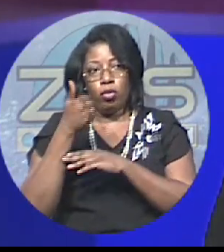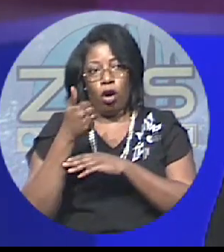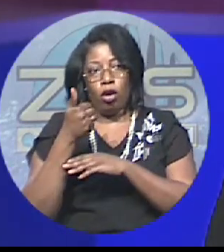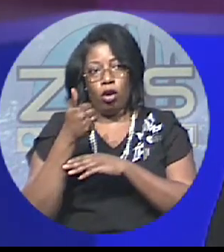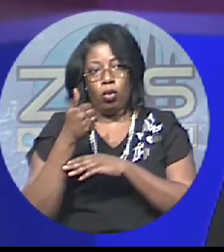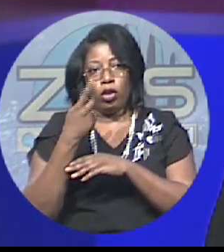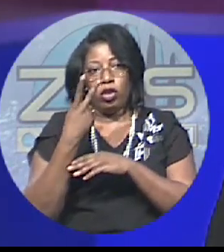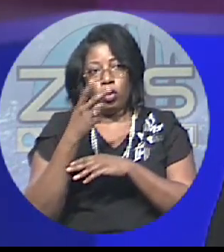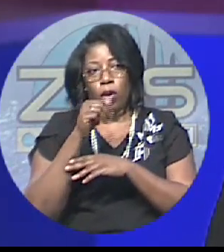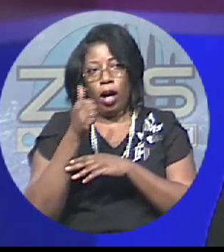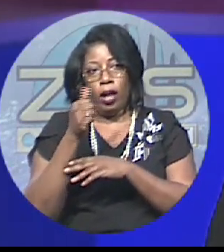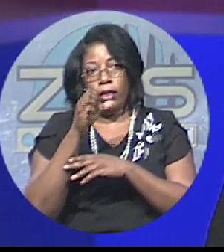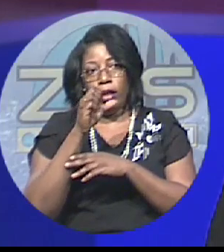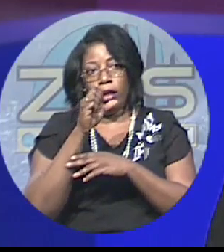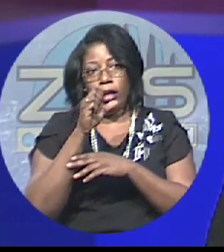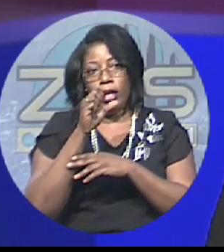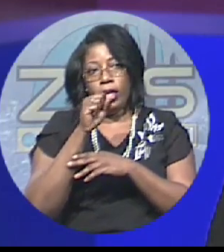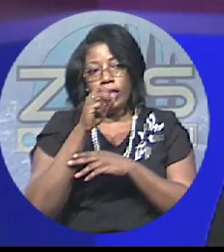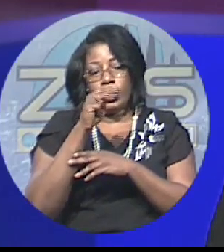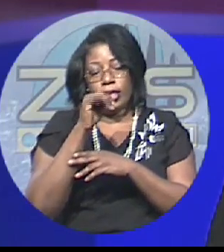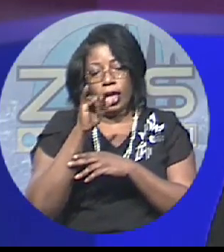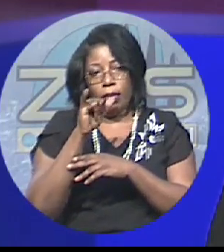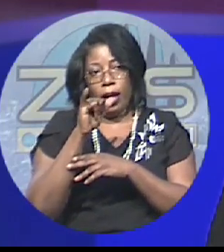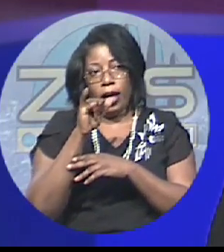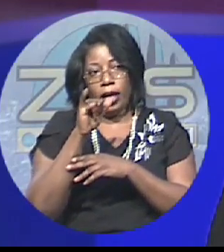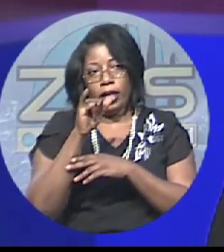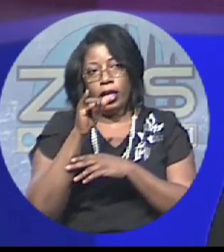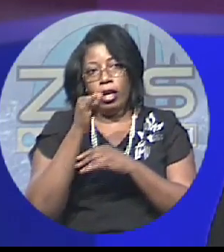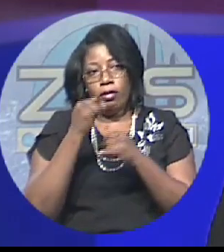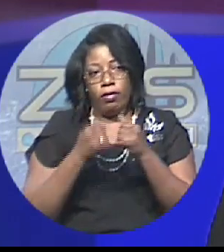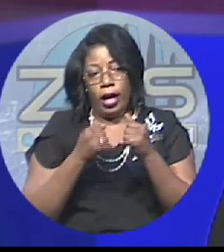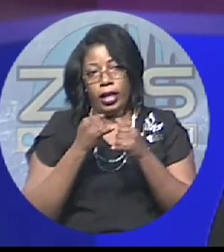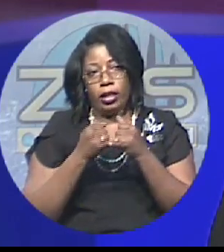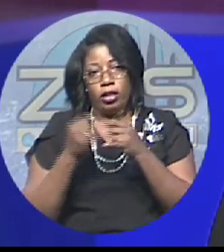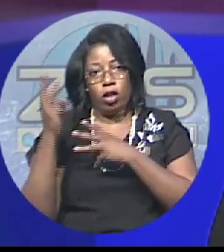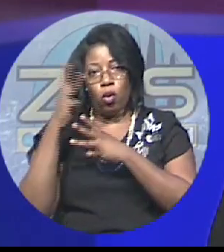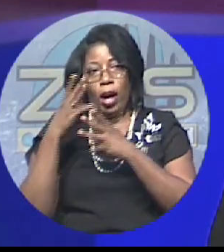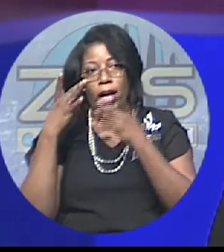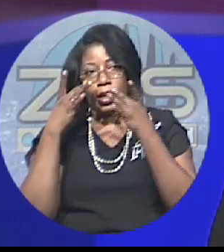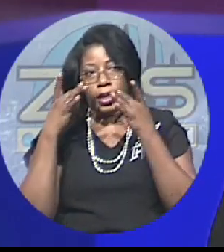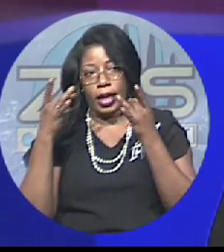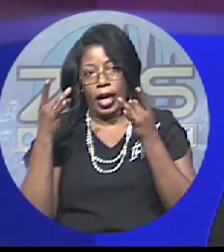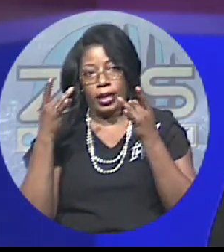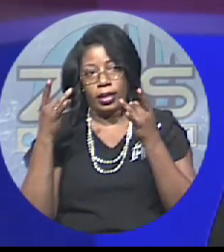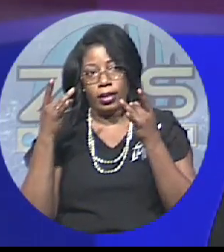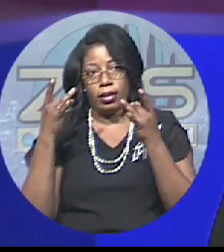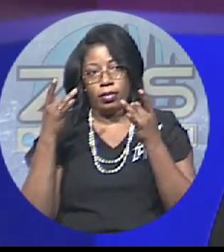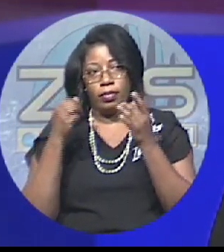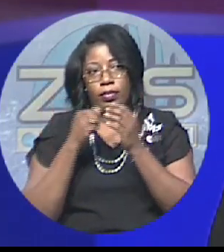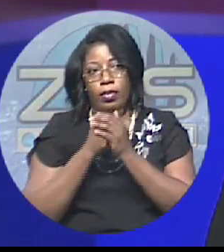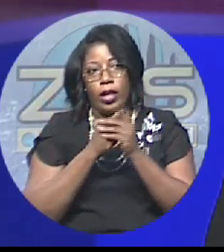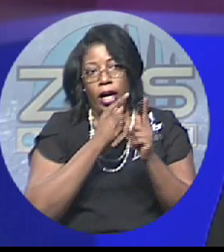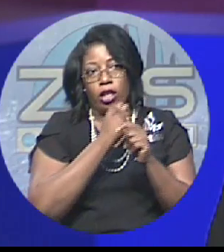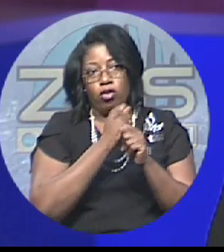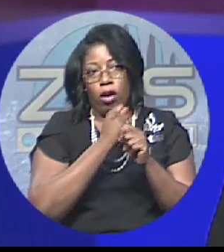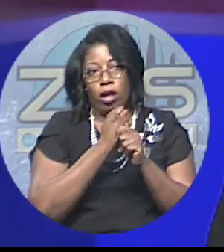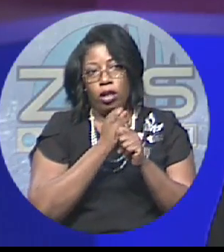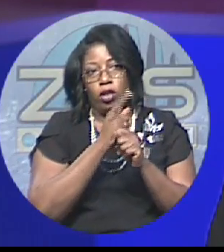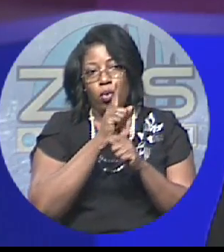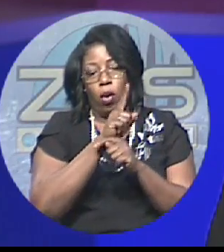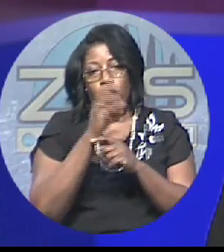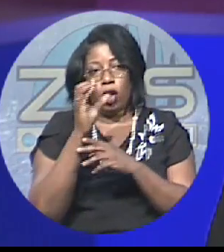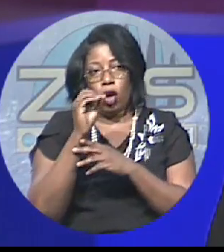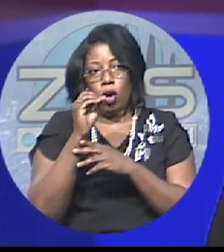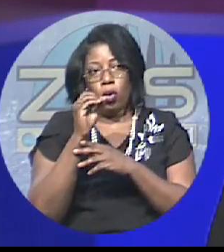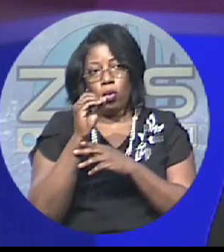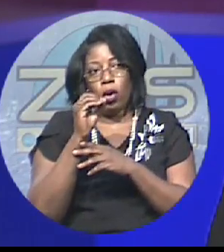the other two semifinal series. The Lady Stingers lead the Sunshine Auto Wildcats 1-0, while the Commandos Security Truckers, they're up 1-0